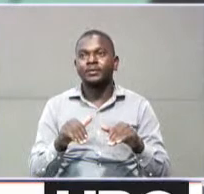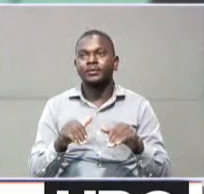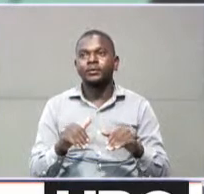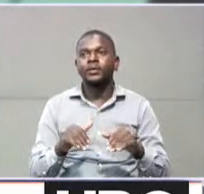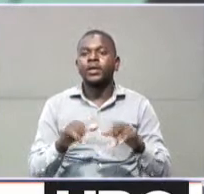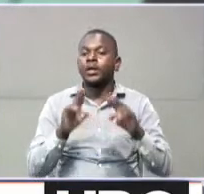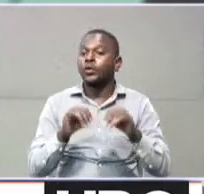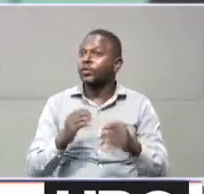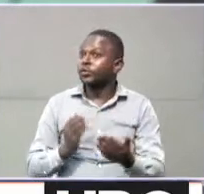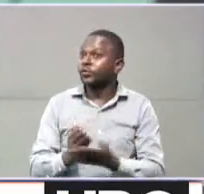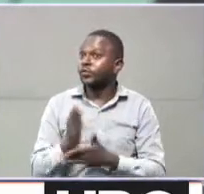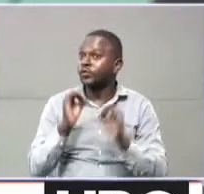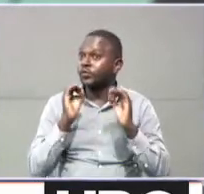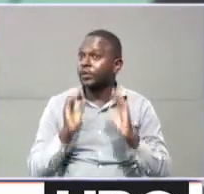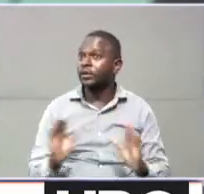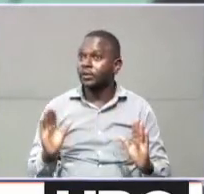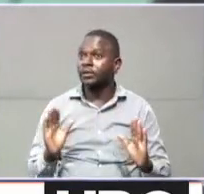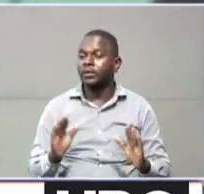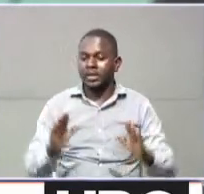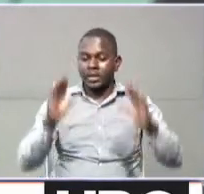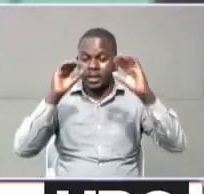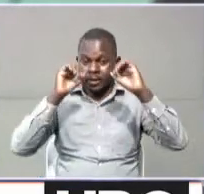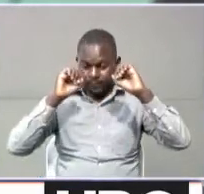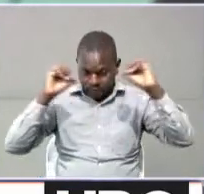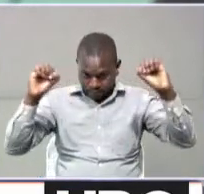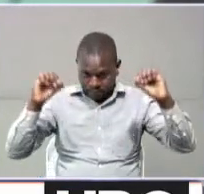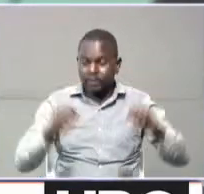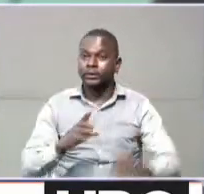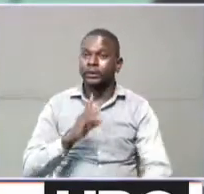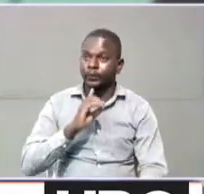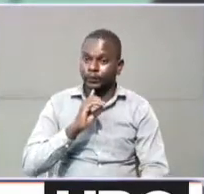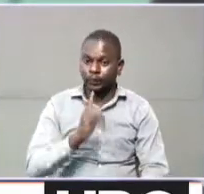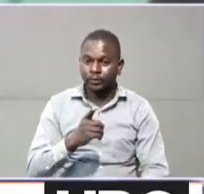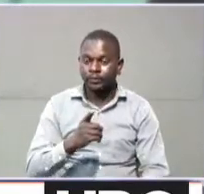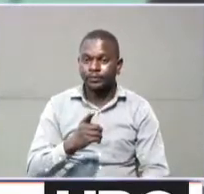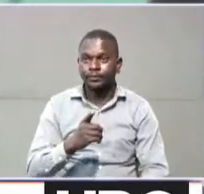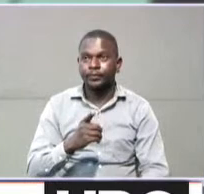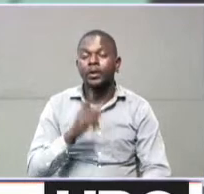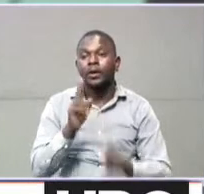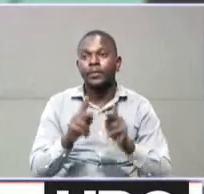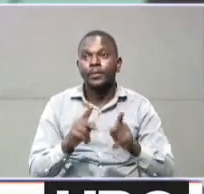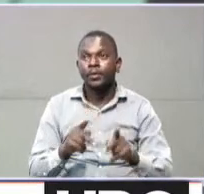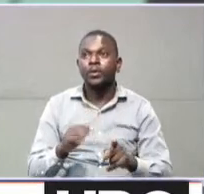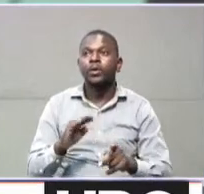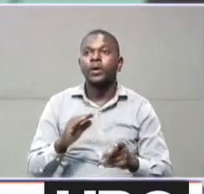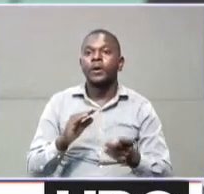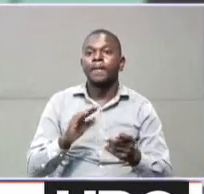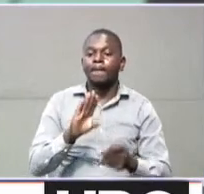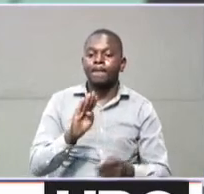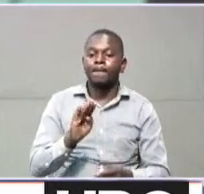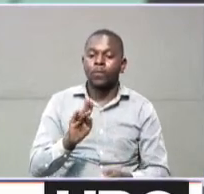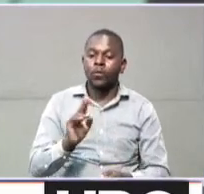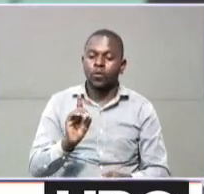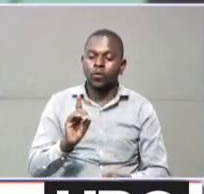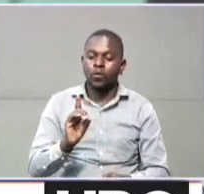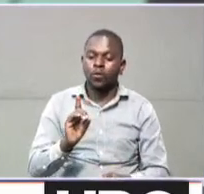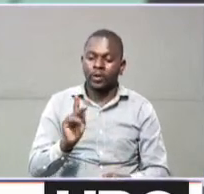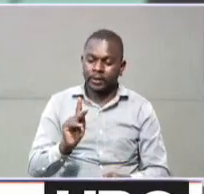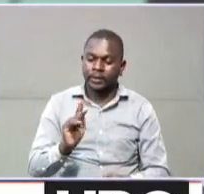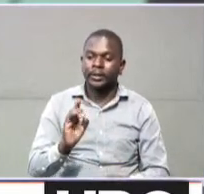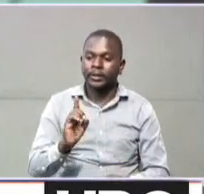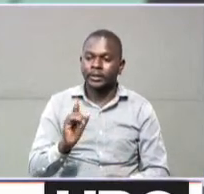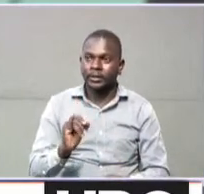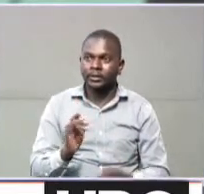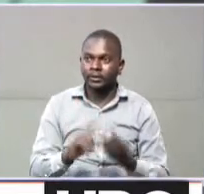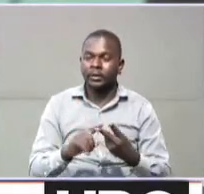it is not true that the president directed that the people of vocadi bosoga